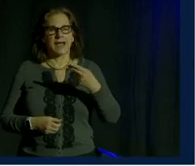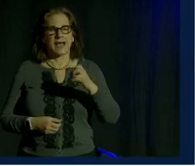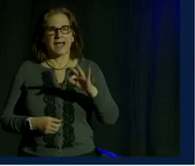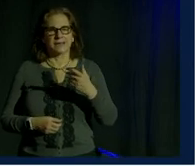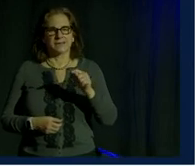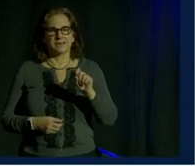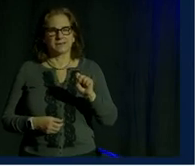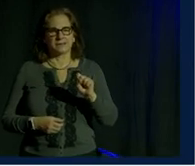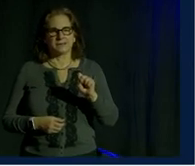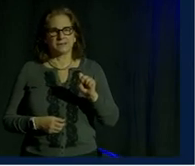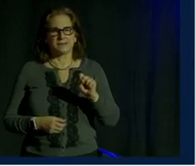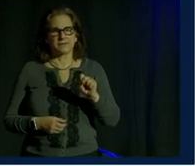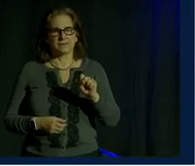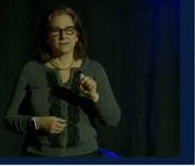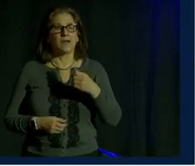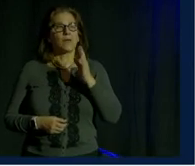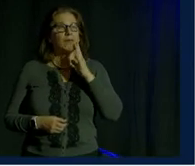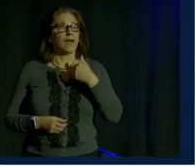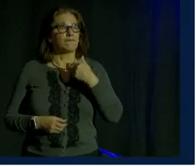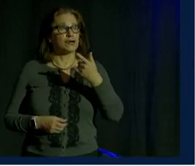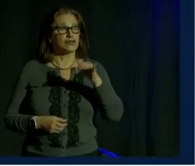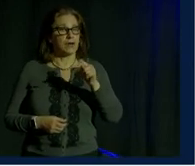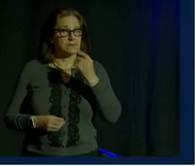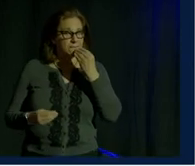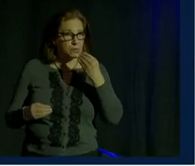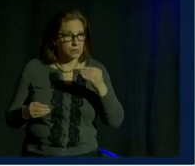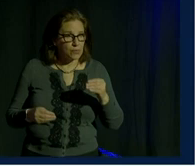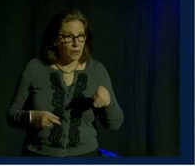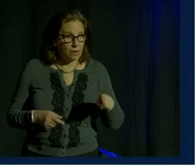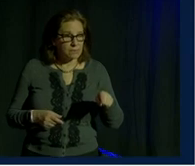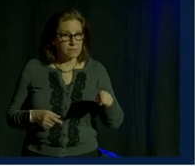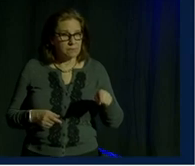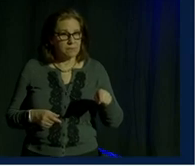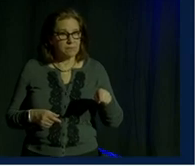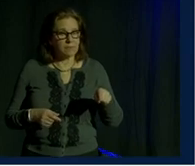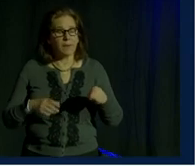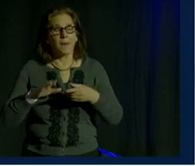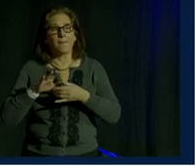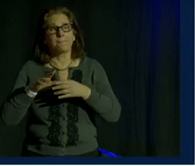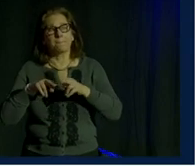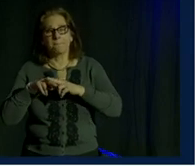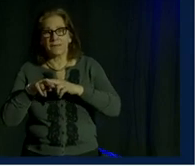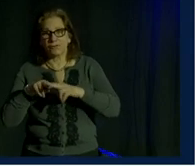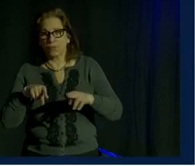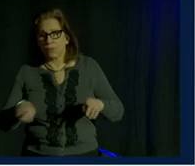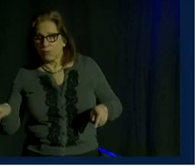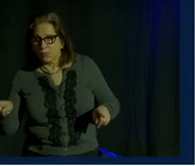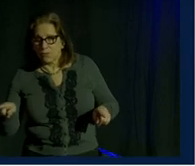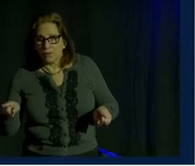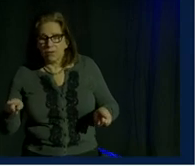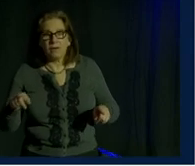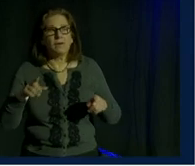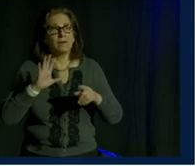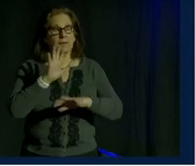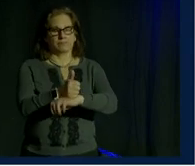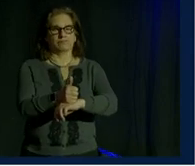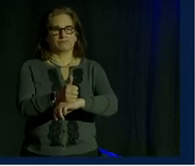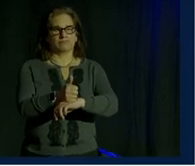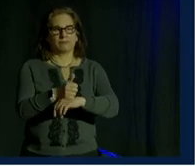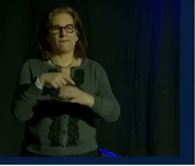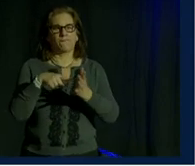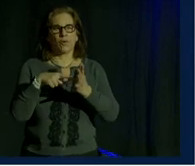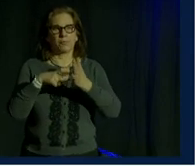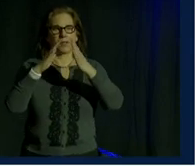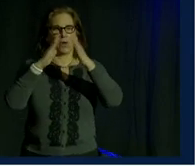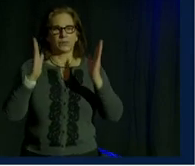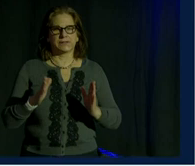Metro stop. With your partnership, we are excited to see this site turned into affordable housing, helping to continue our push